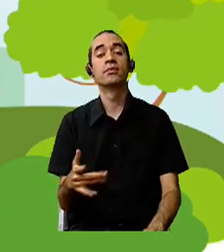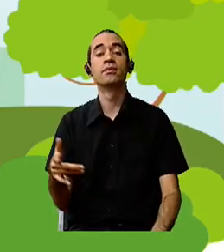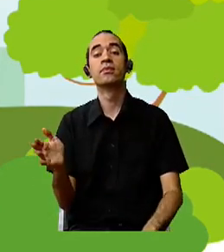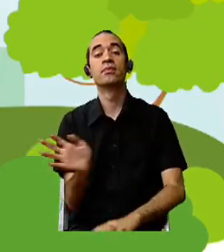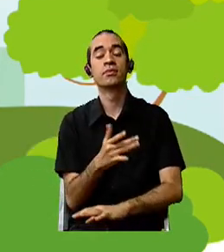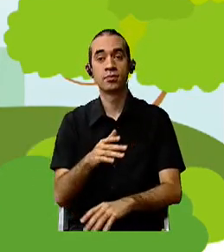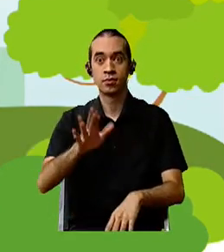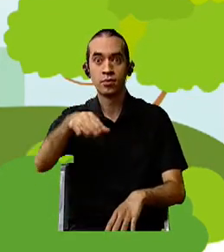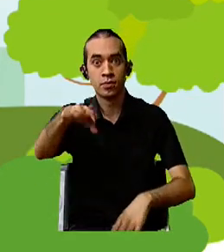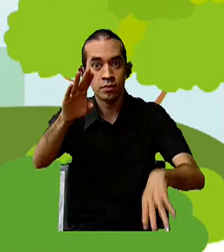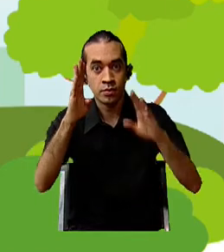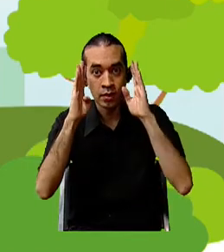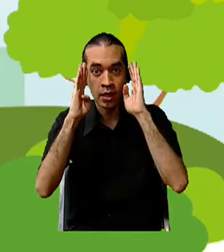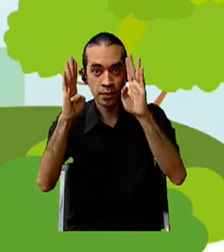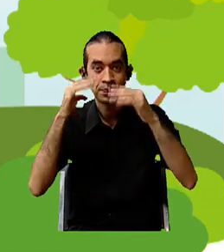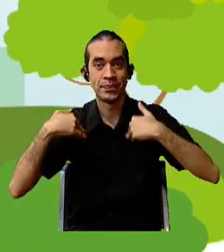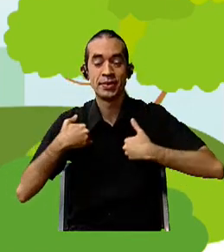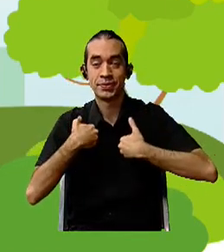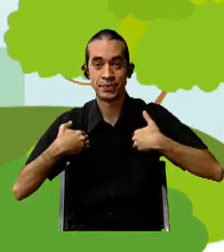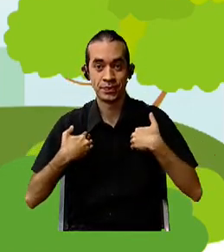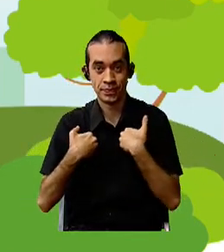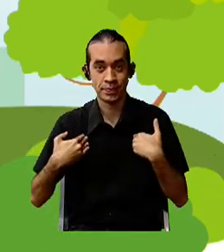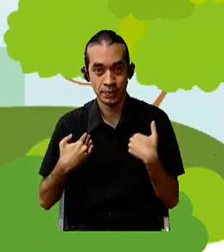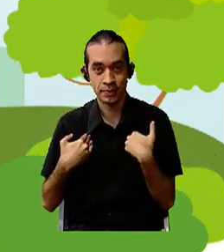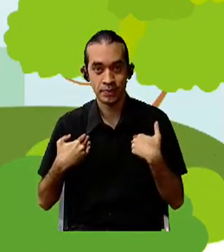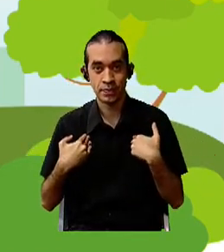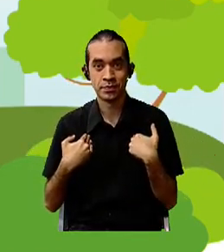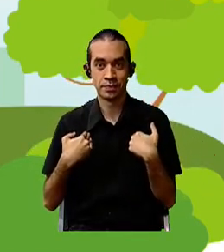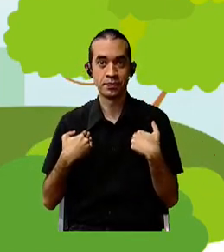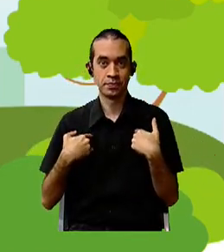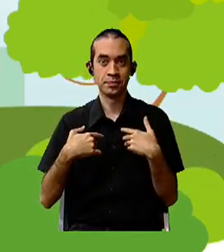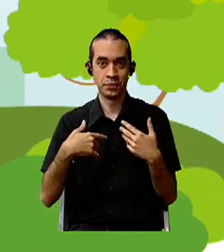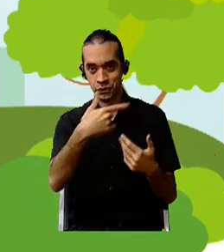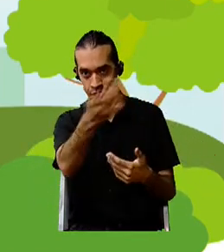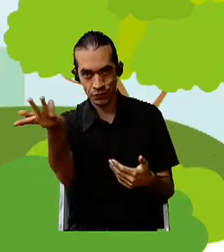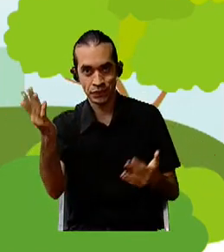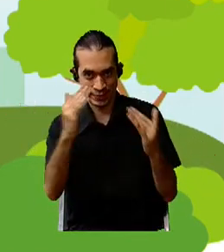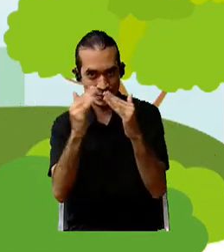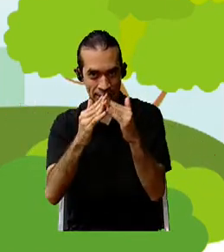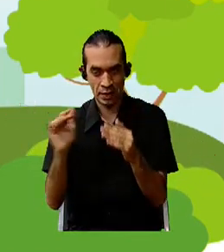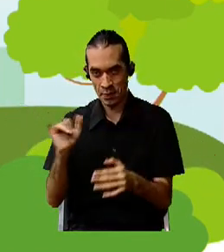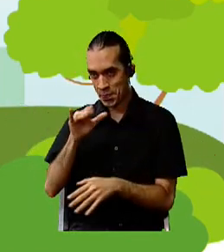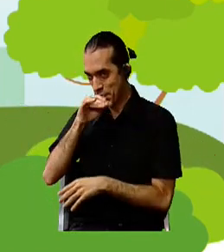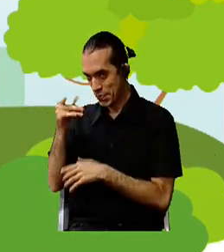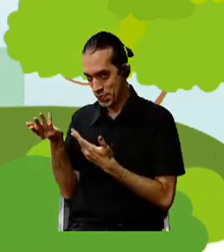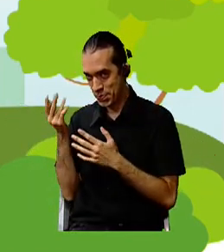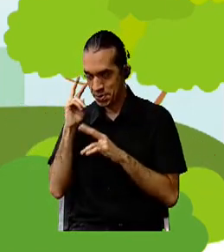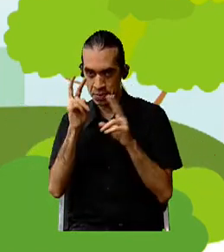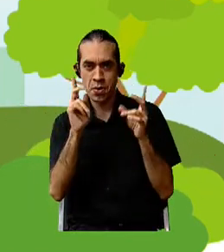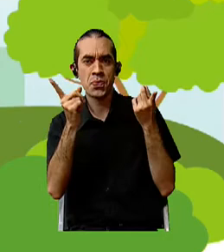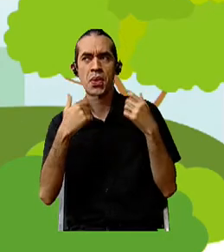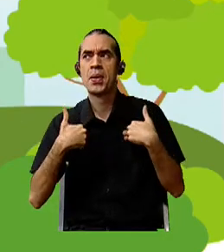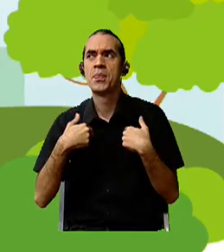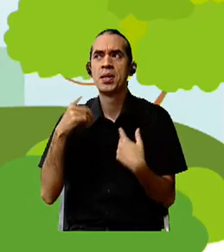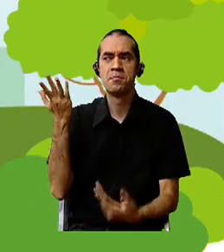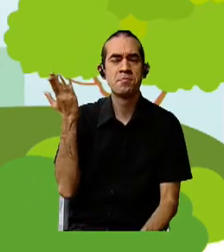Pay attention to this animal, Julie and our friends at home. What animal is